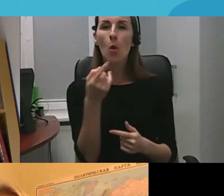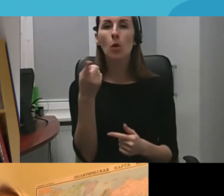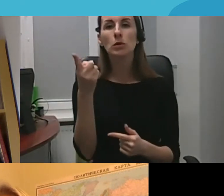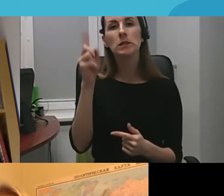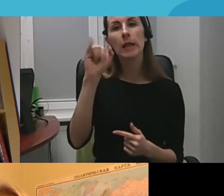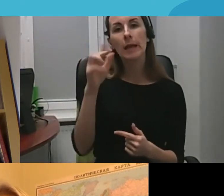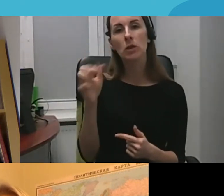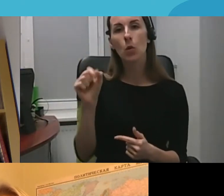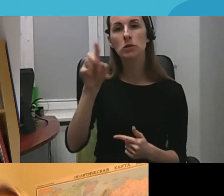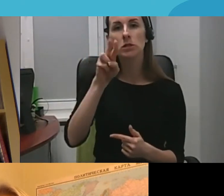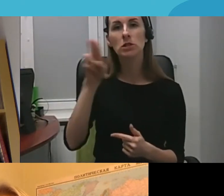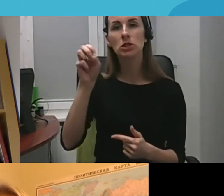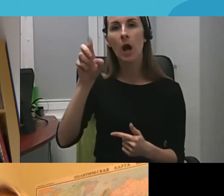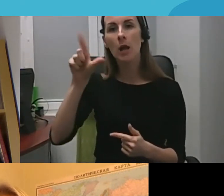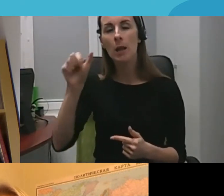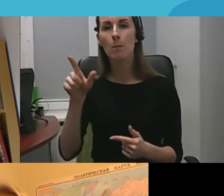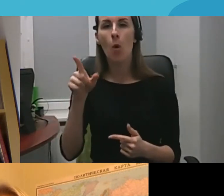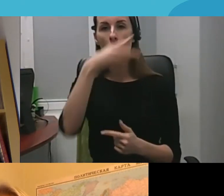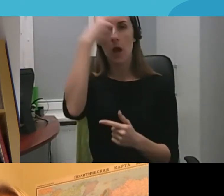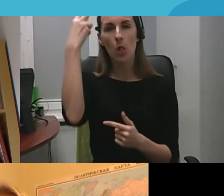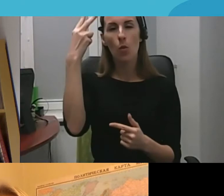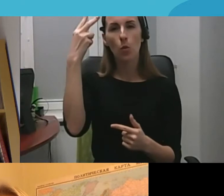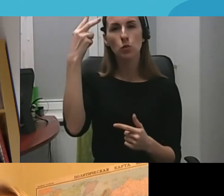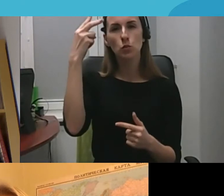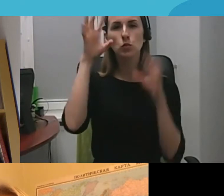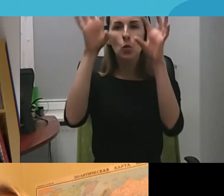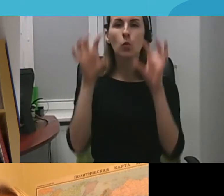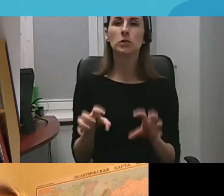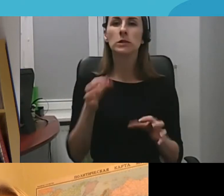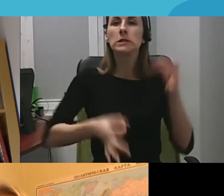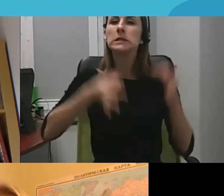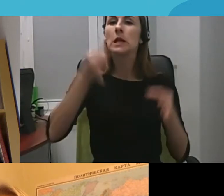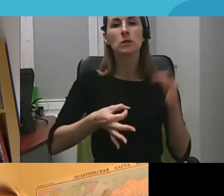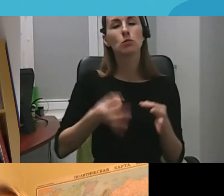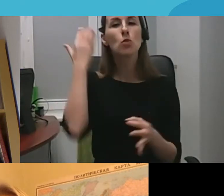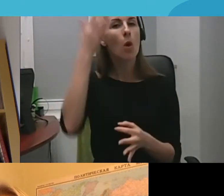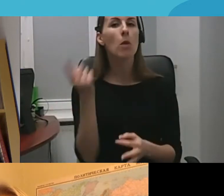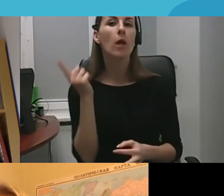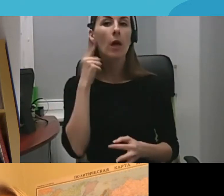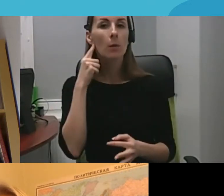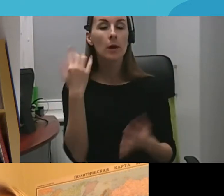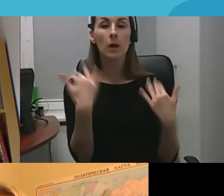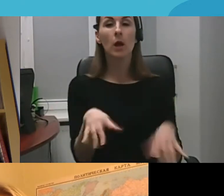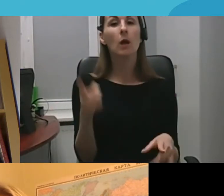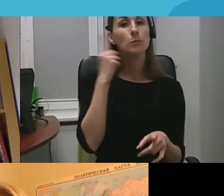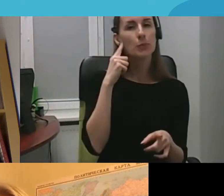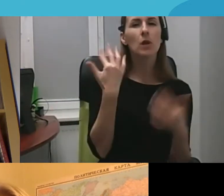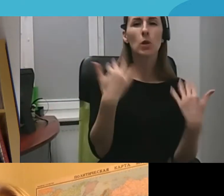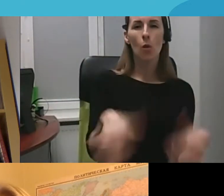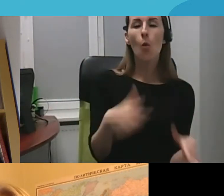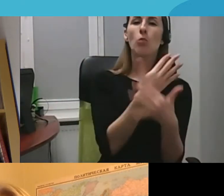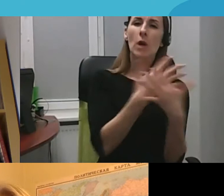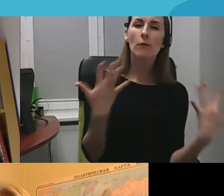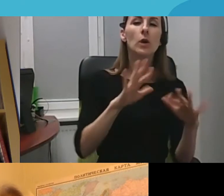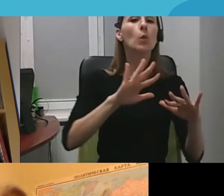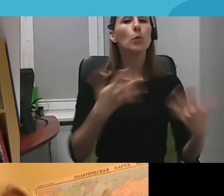in terms of, like, we've heard a lot of international mechanisms which were used or which were attempted to use. Belarus is still ignoring